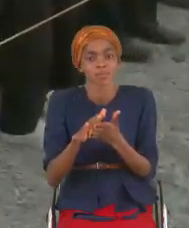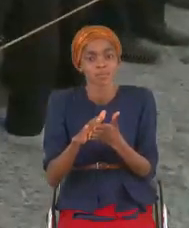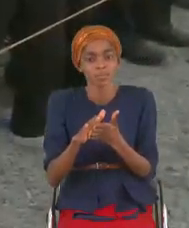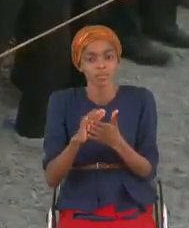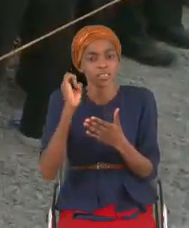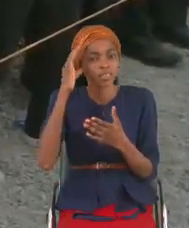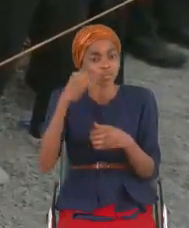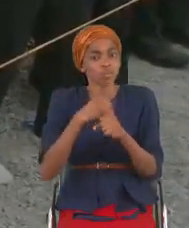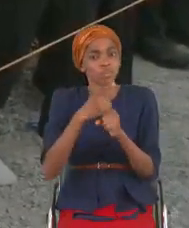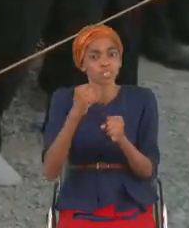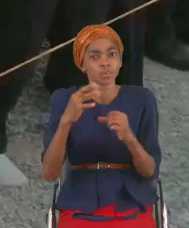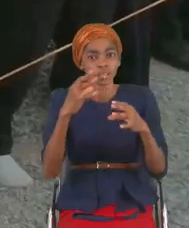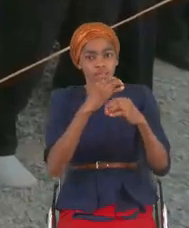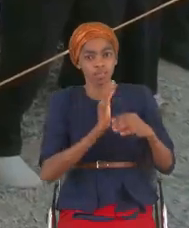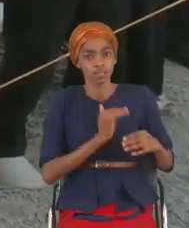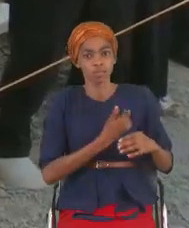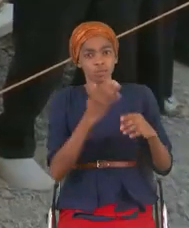make your soul winner